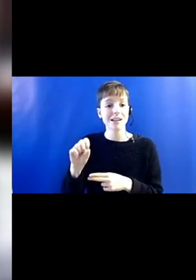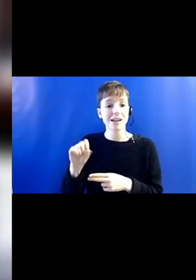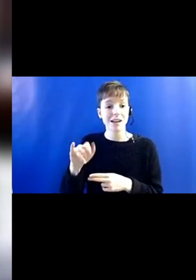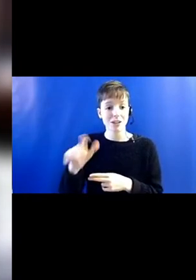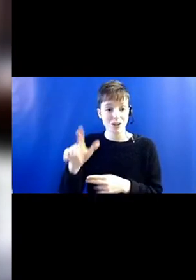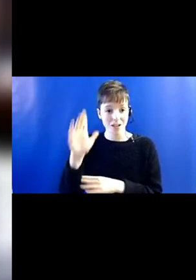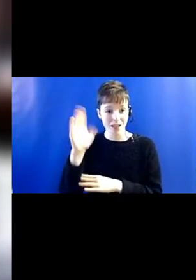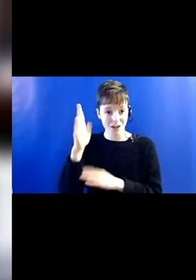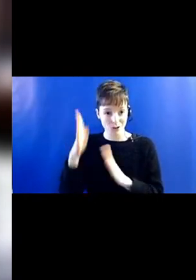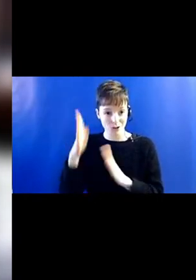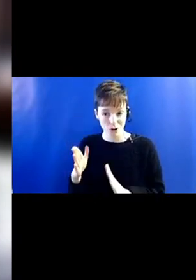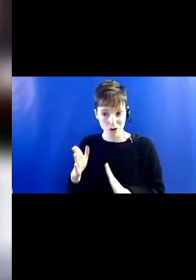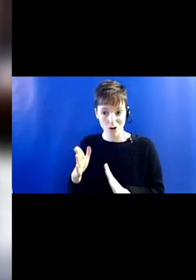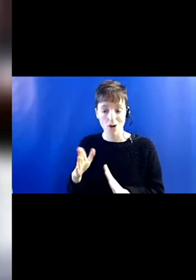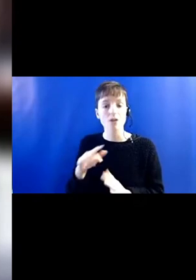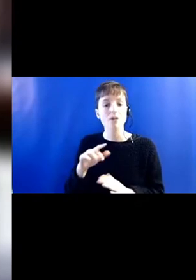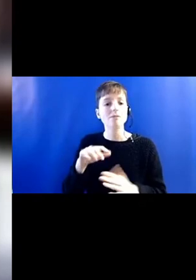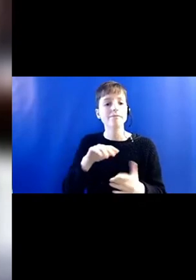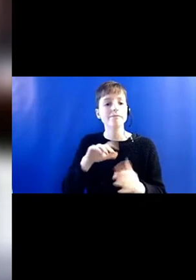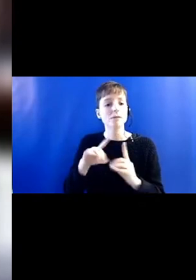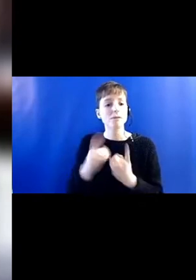Media.